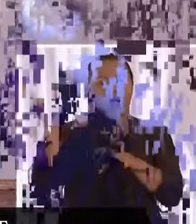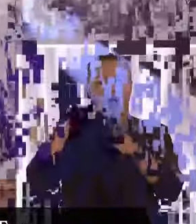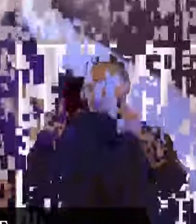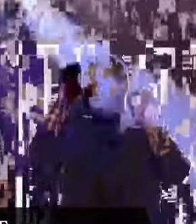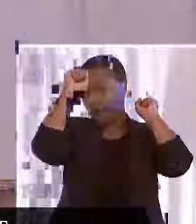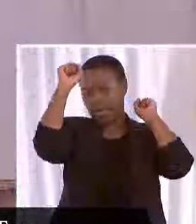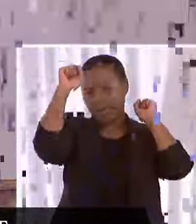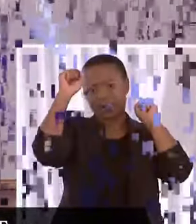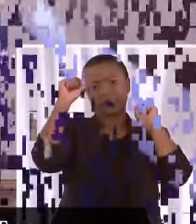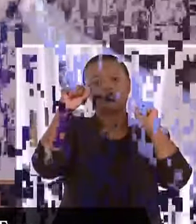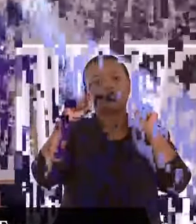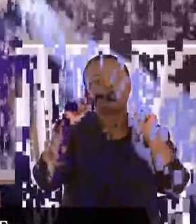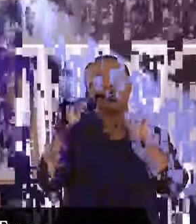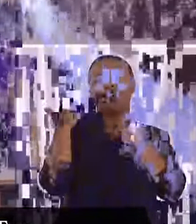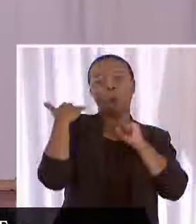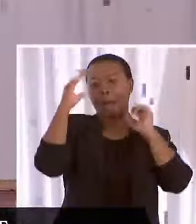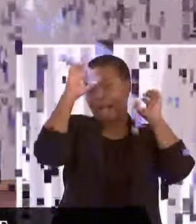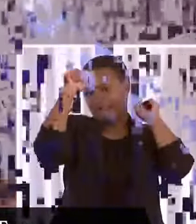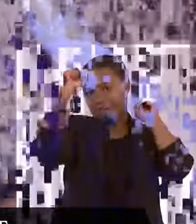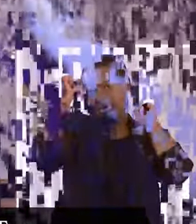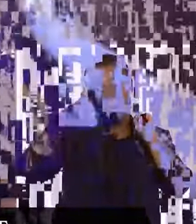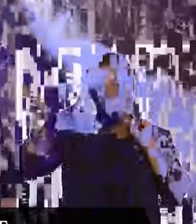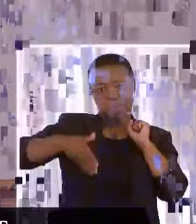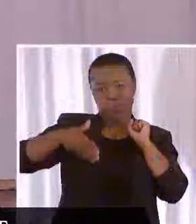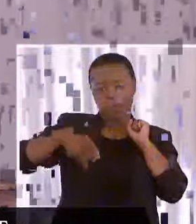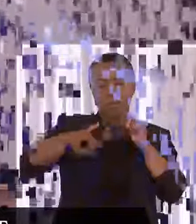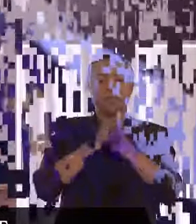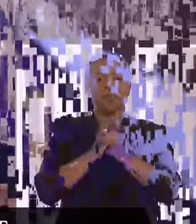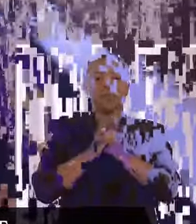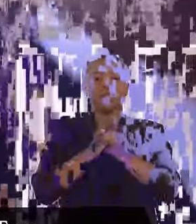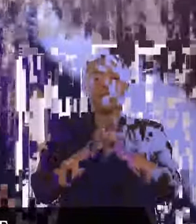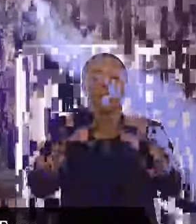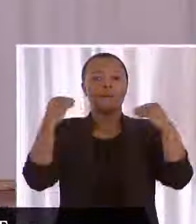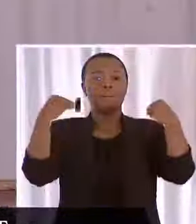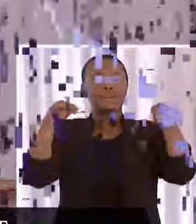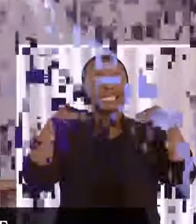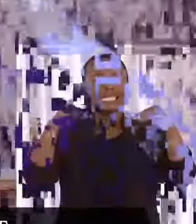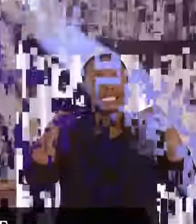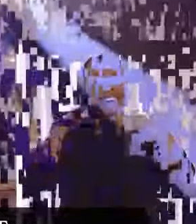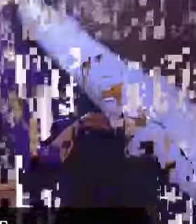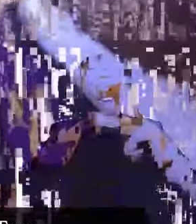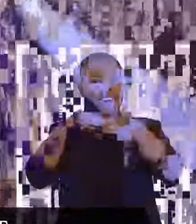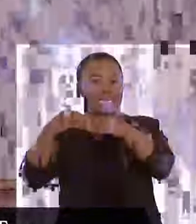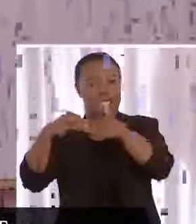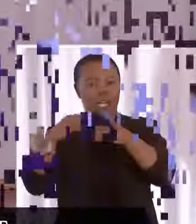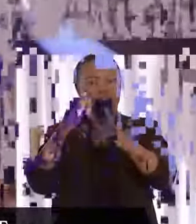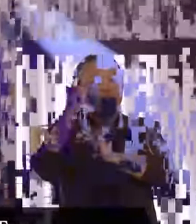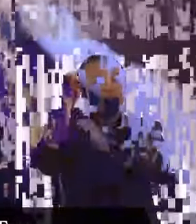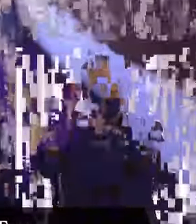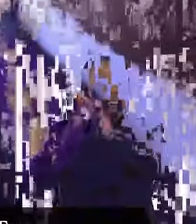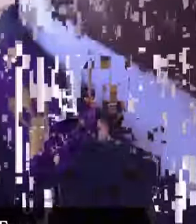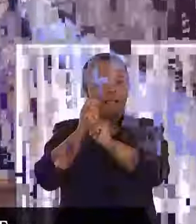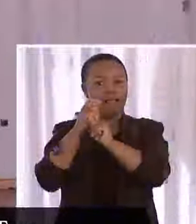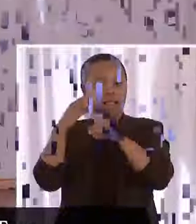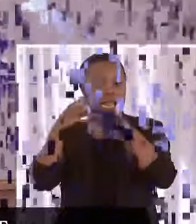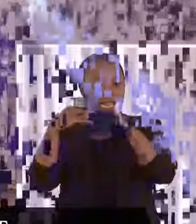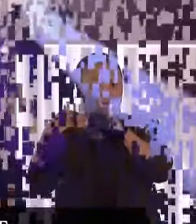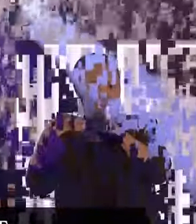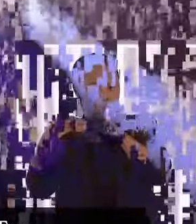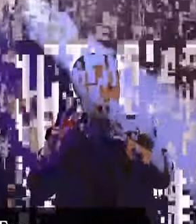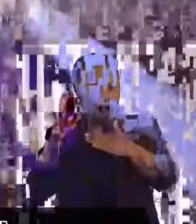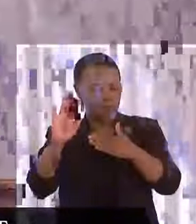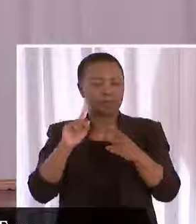former ambassadors, the presence of business leaders, traditional leaders, the presence of young and